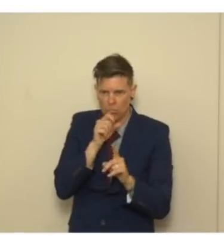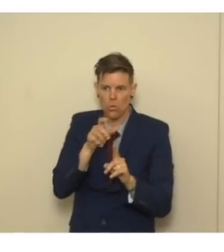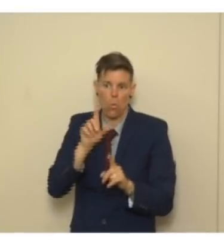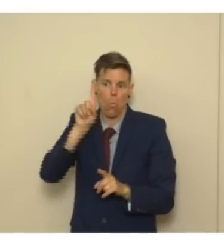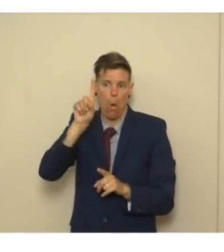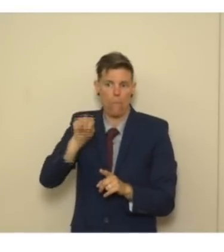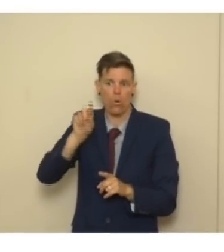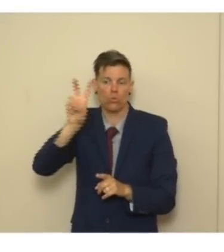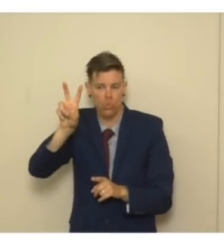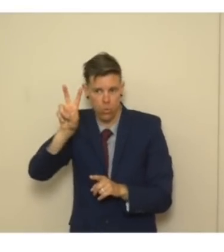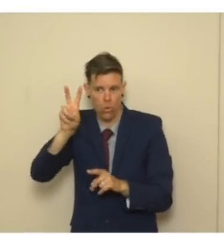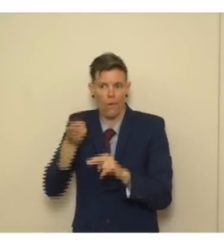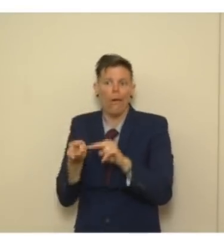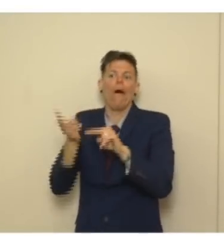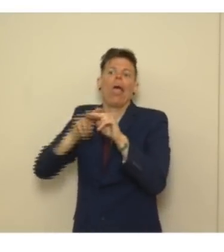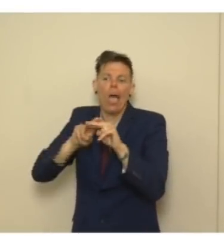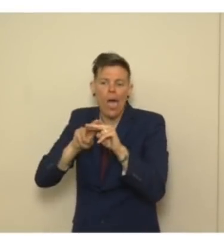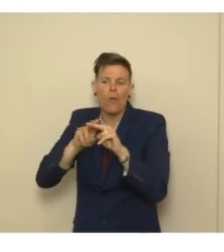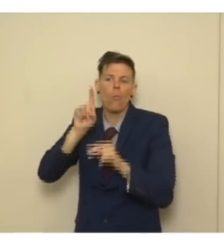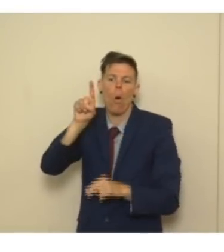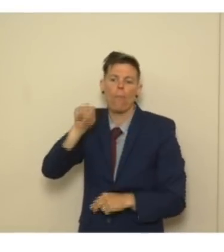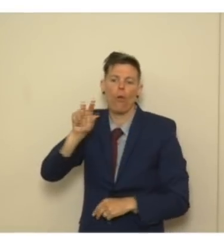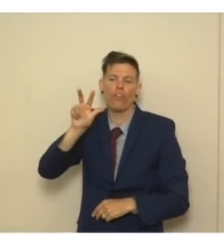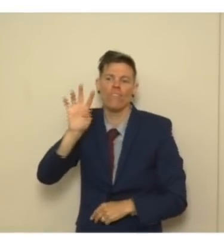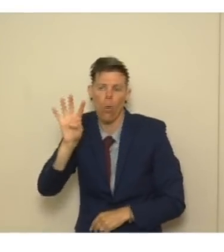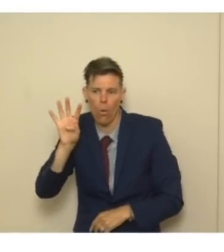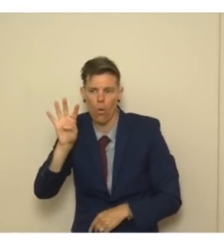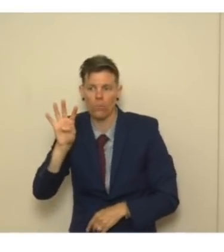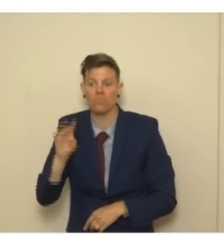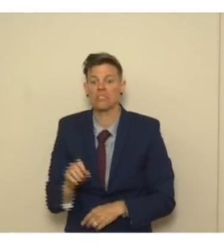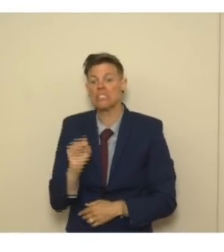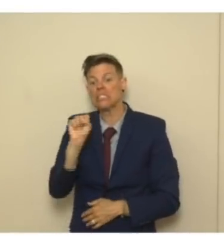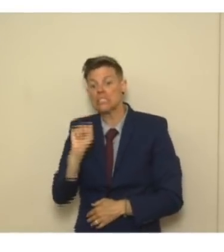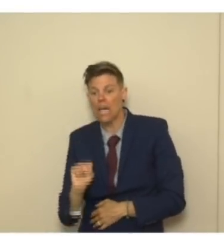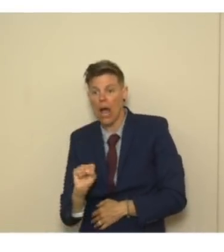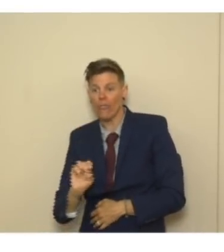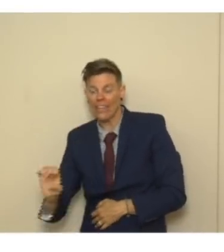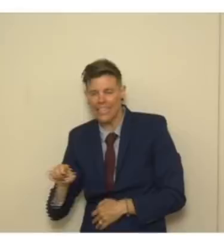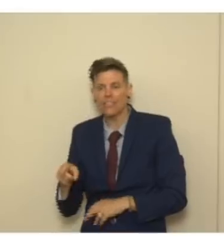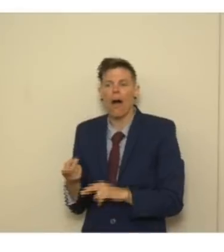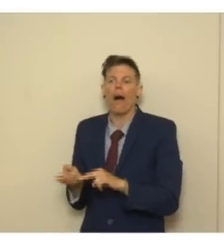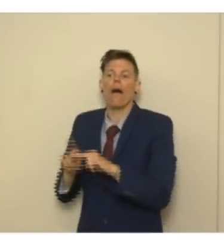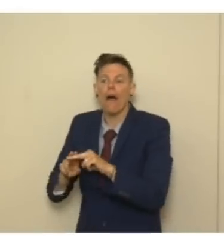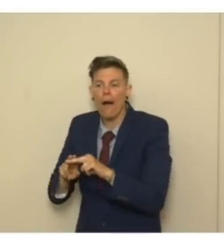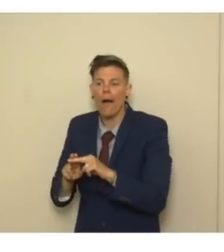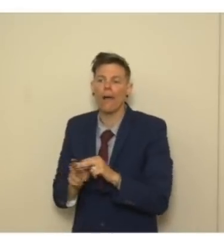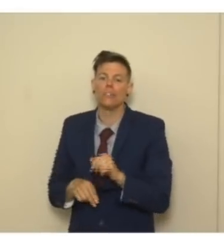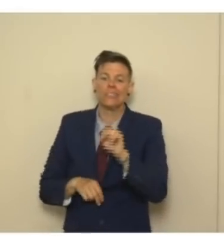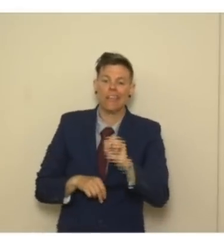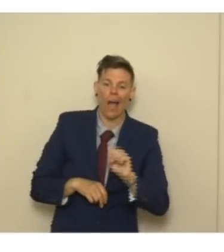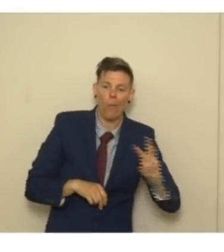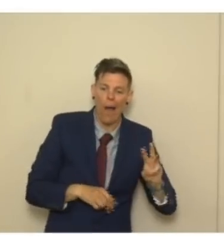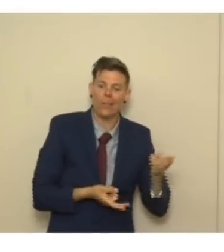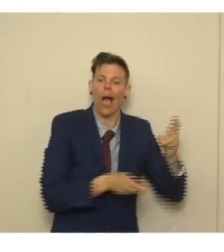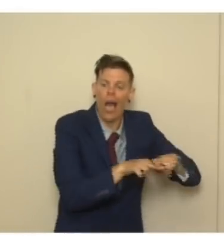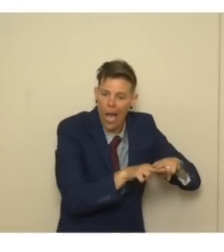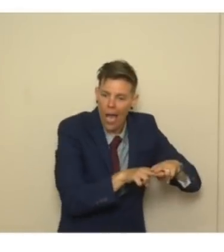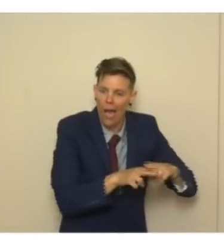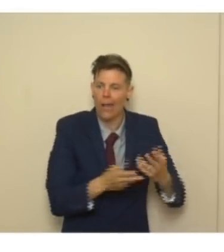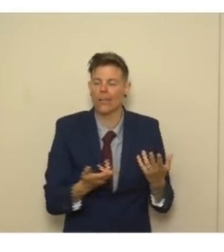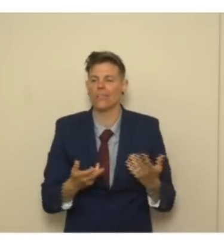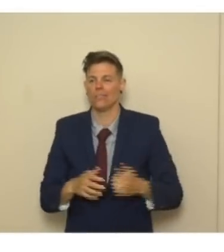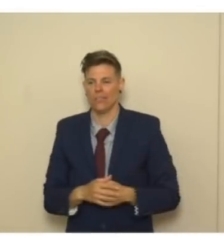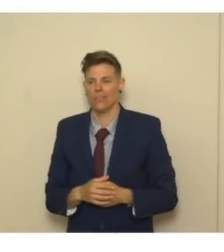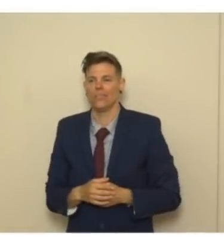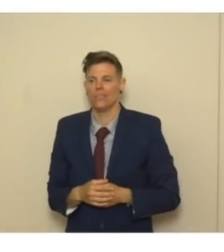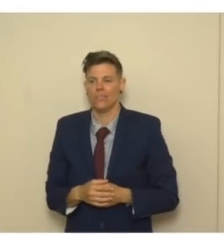significant upward trend in the Southeast, significant upward trend in the Southwest, who was green or good or below 1.05 last